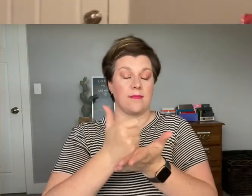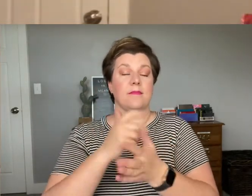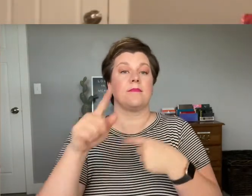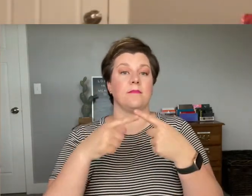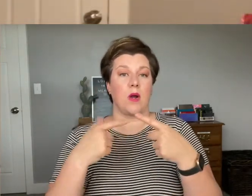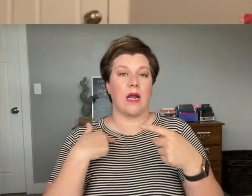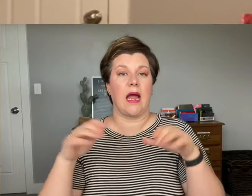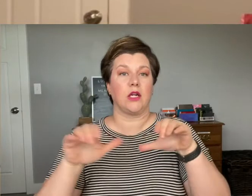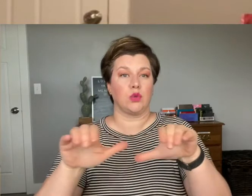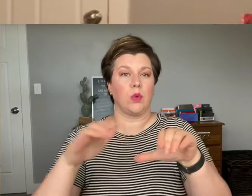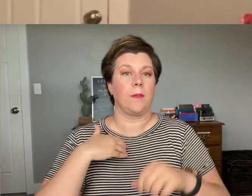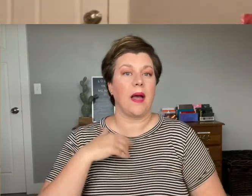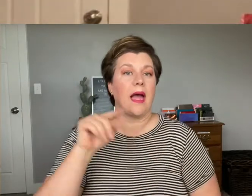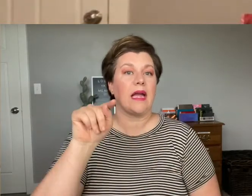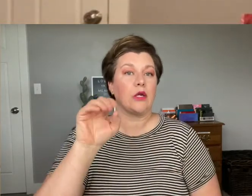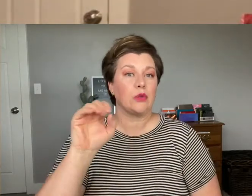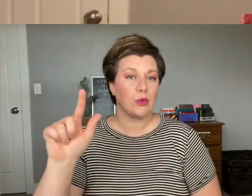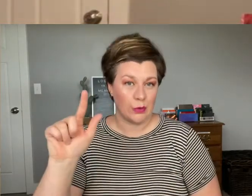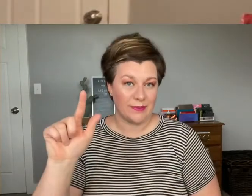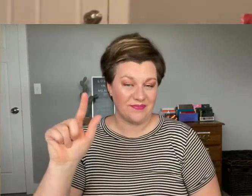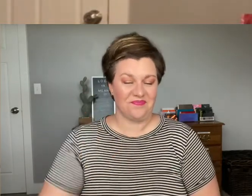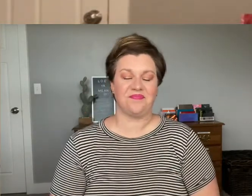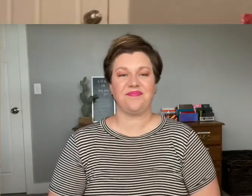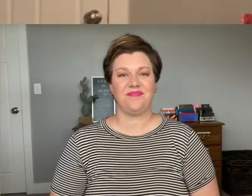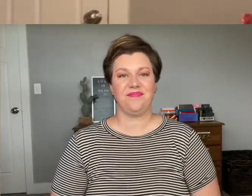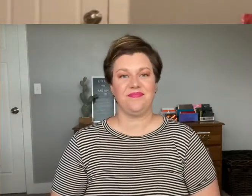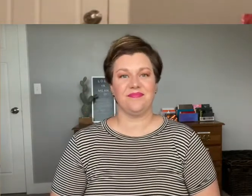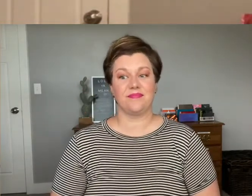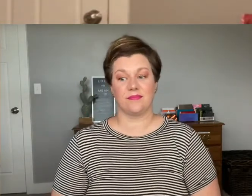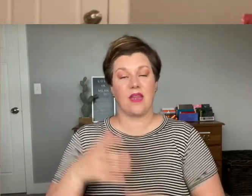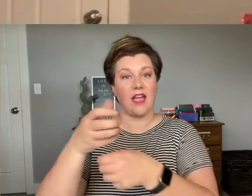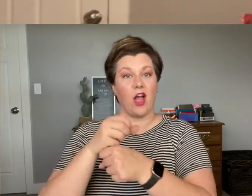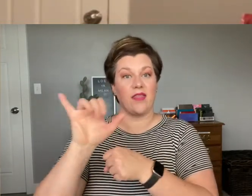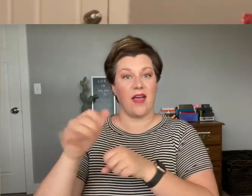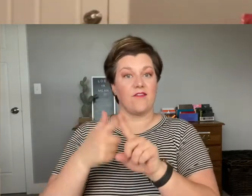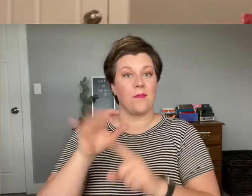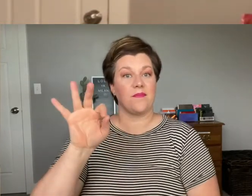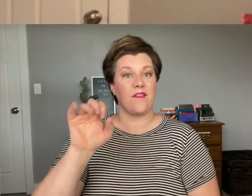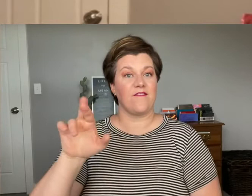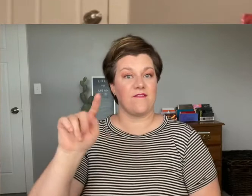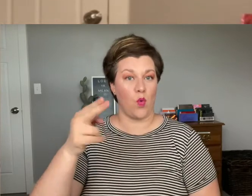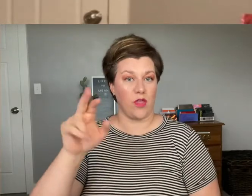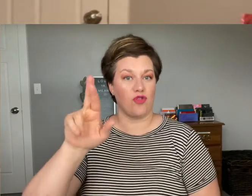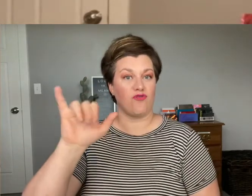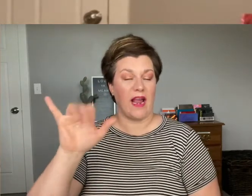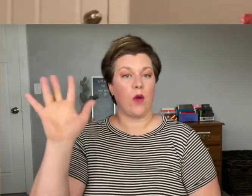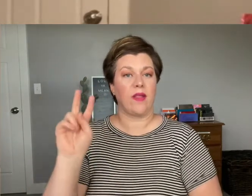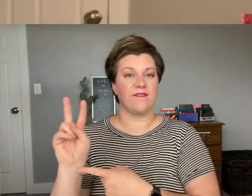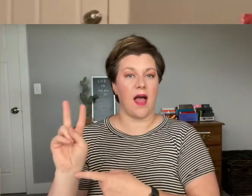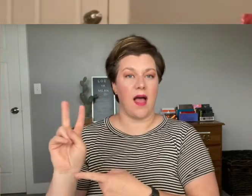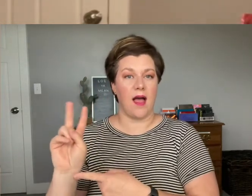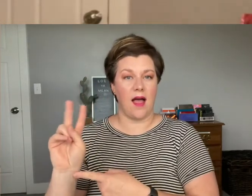I do my beauty tool. Now I got this tool from Fourth Ray Beauty. It is